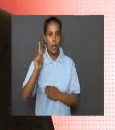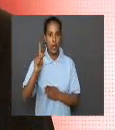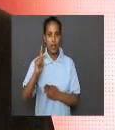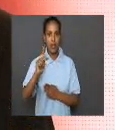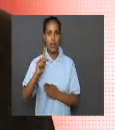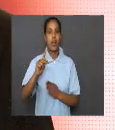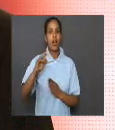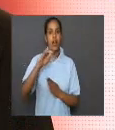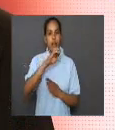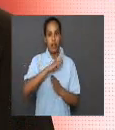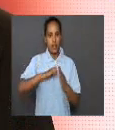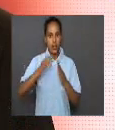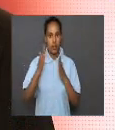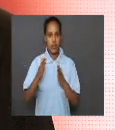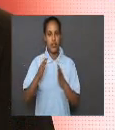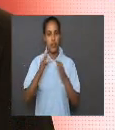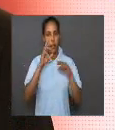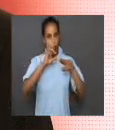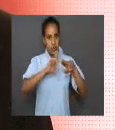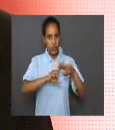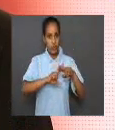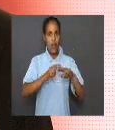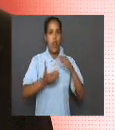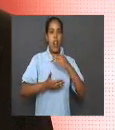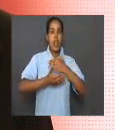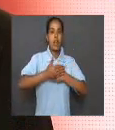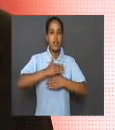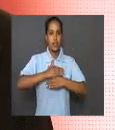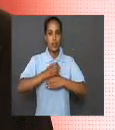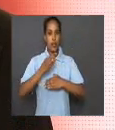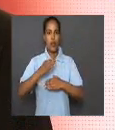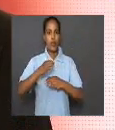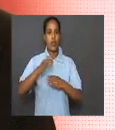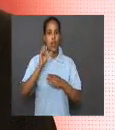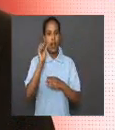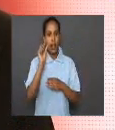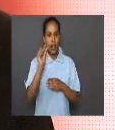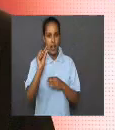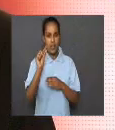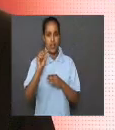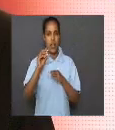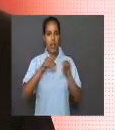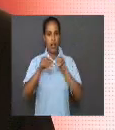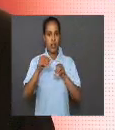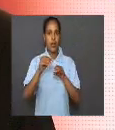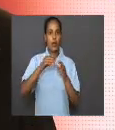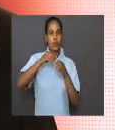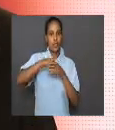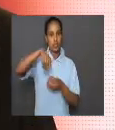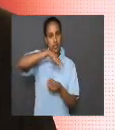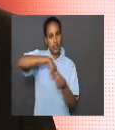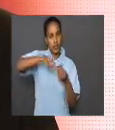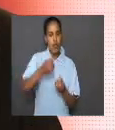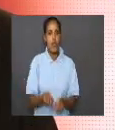the electrolytic deposition of layering of a less active metal onto the surface of